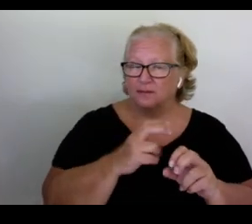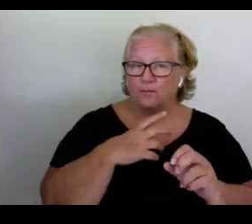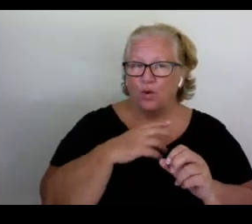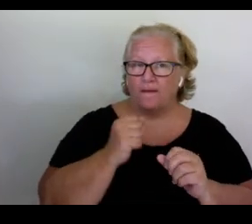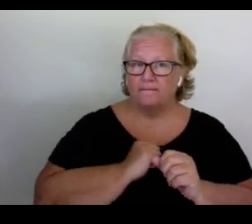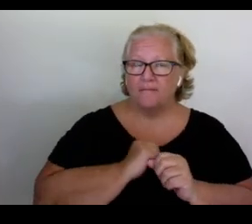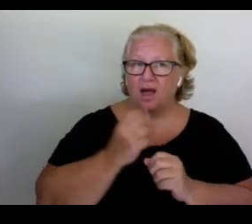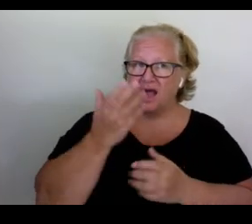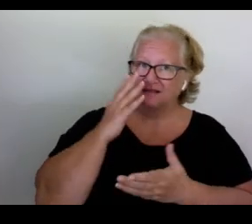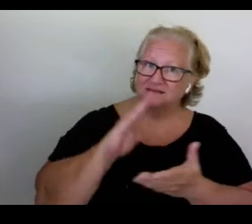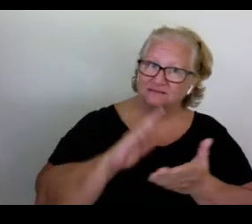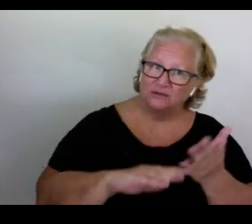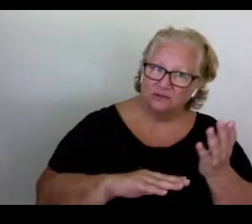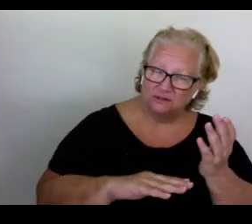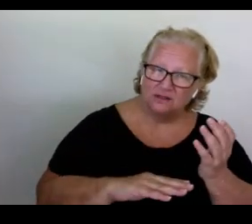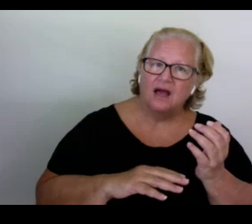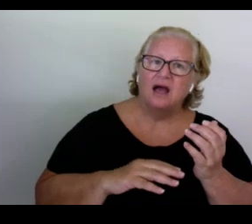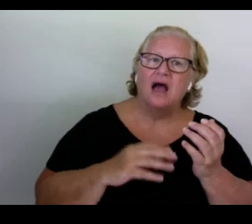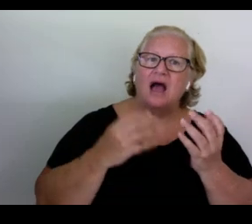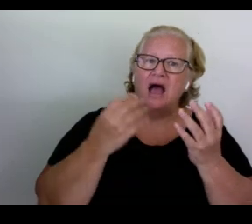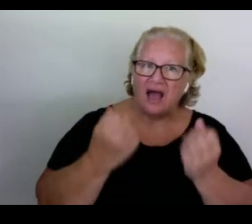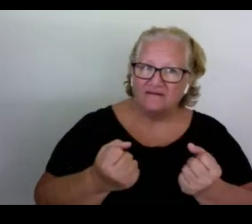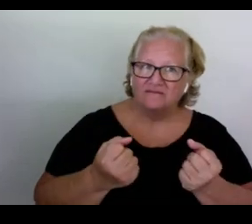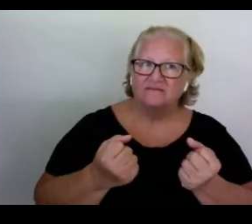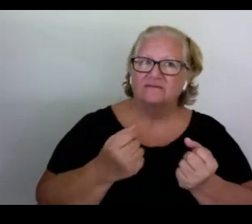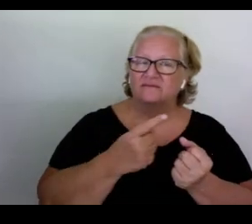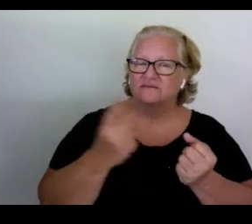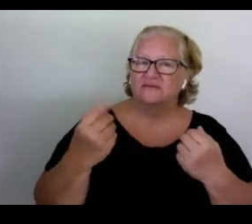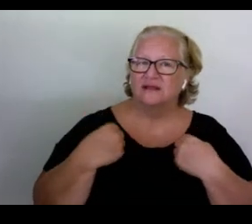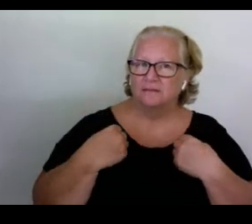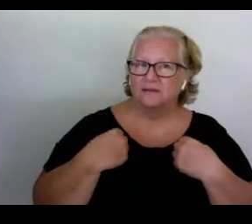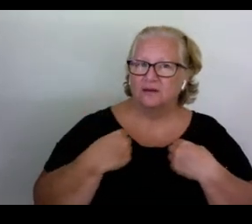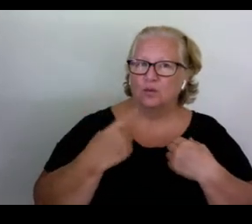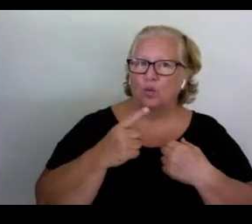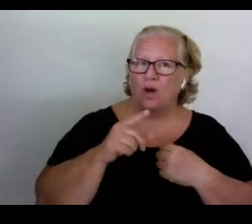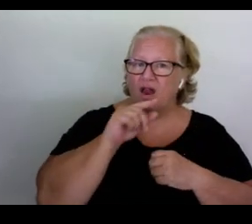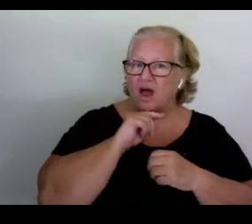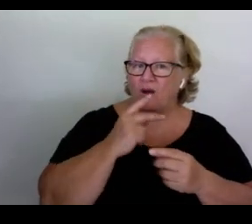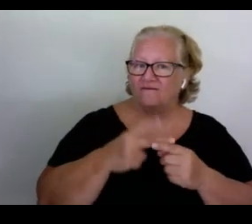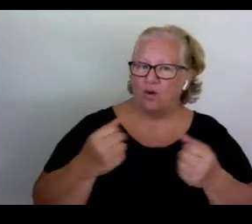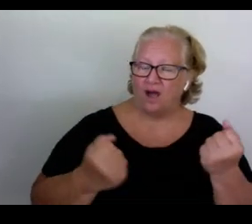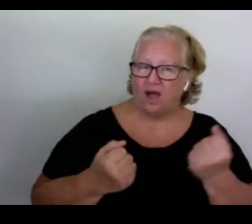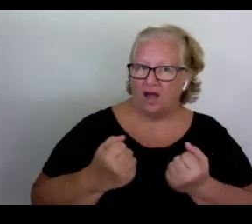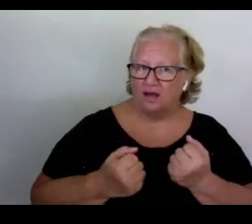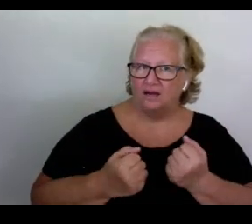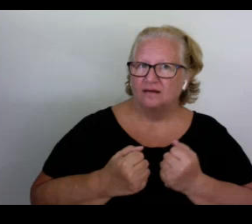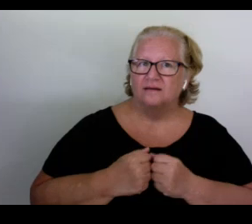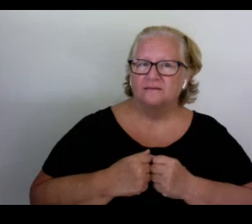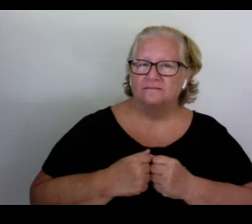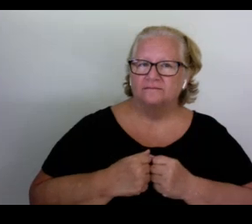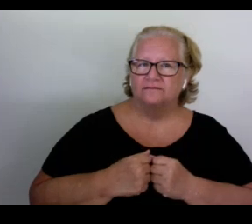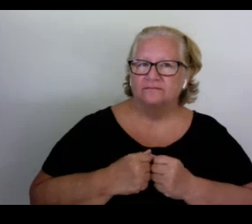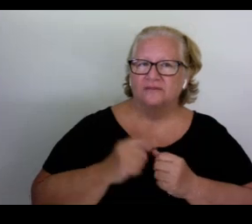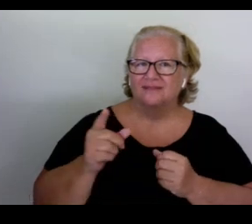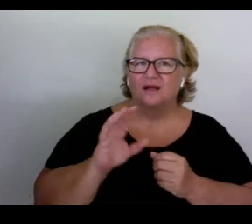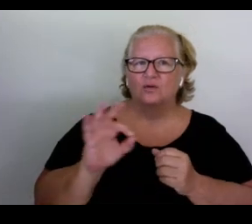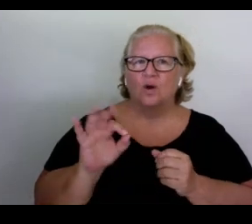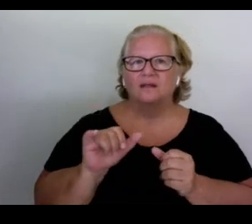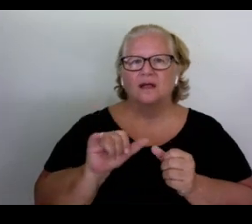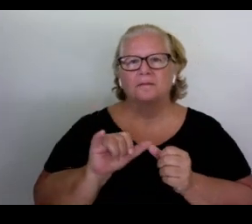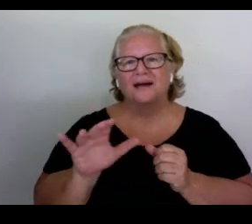are a number of companies out there who lend car loans and aren't the best at assessing